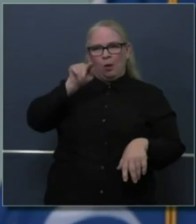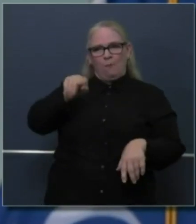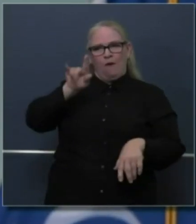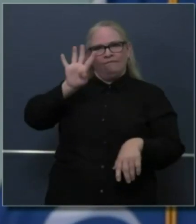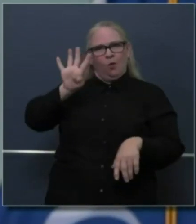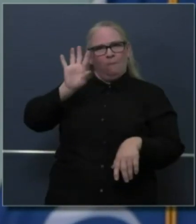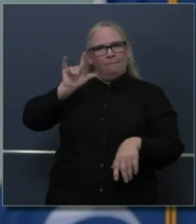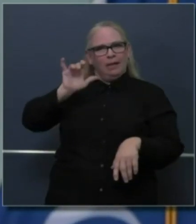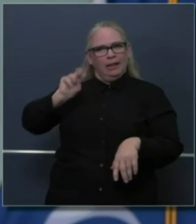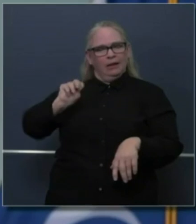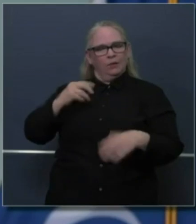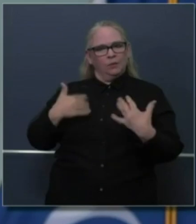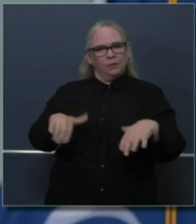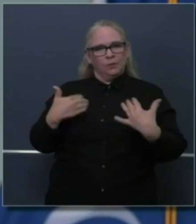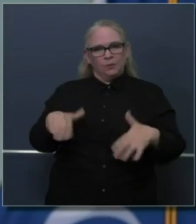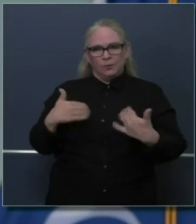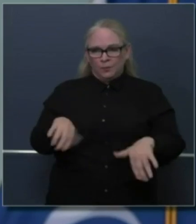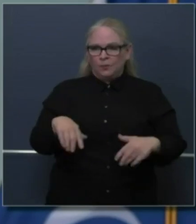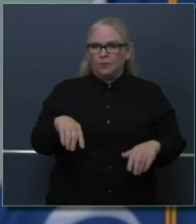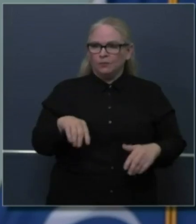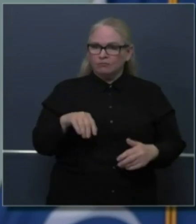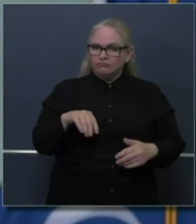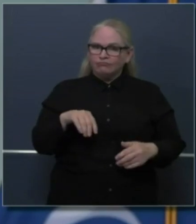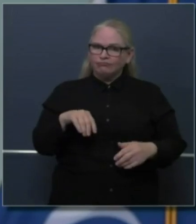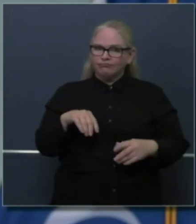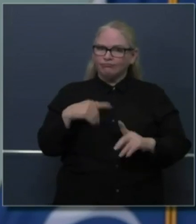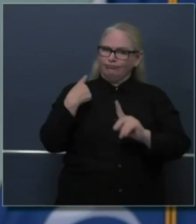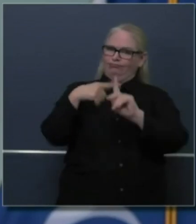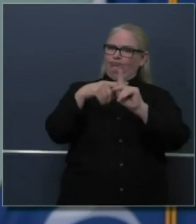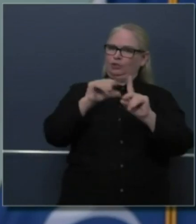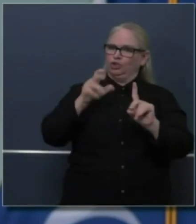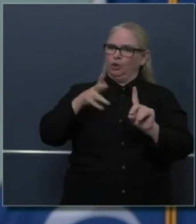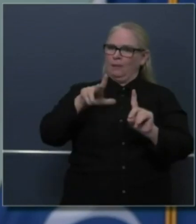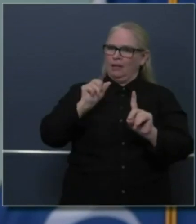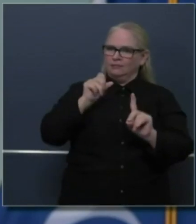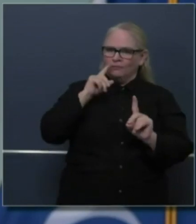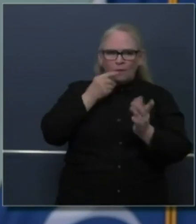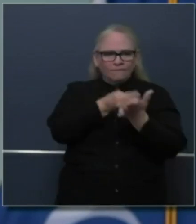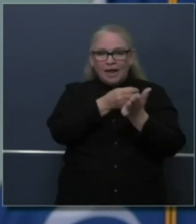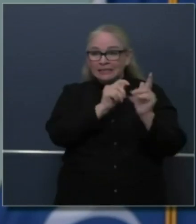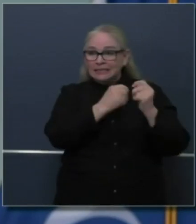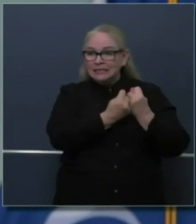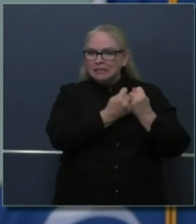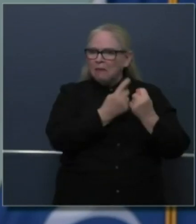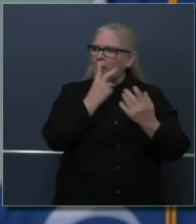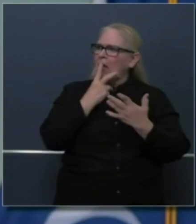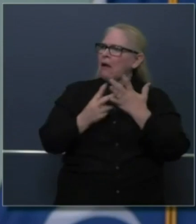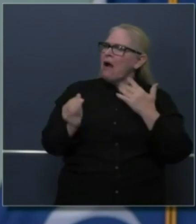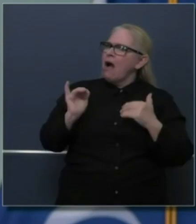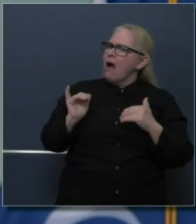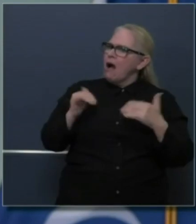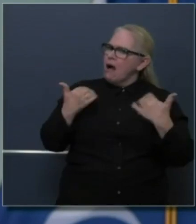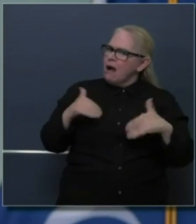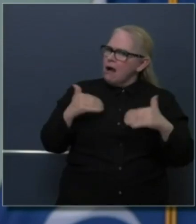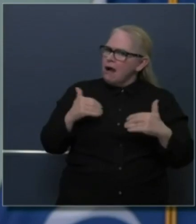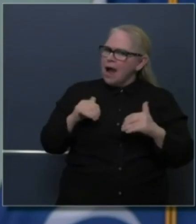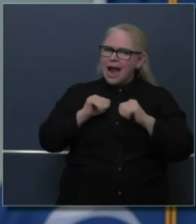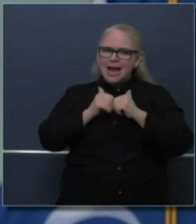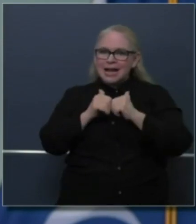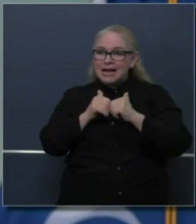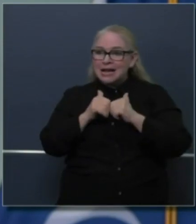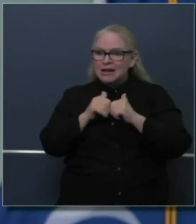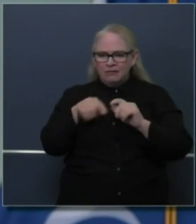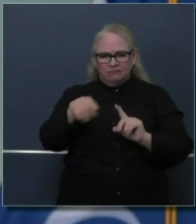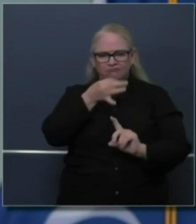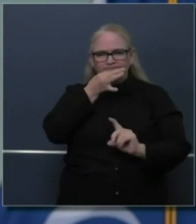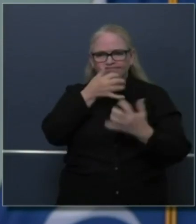operating surplus that was projected by our finance team and supported broadly by the experts that were looking at the